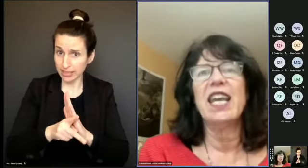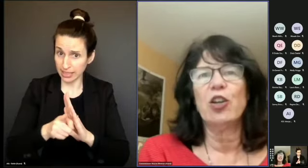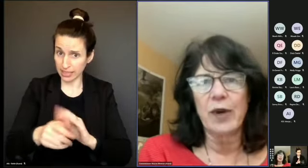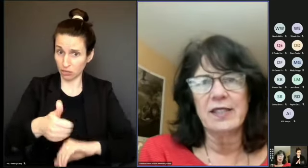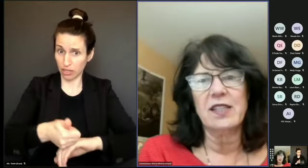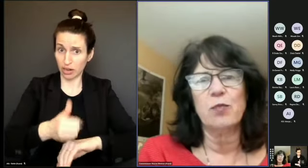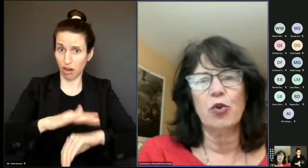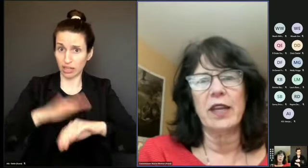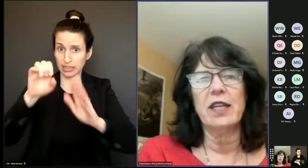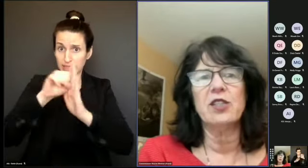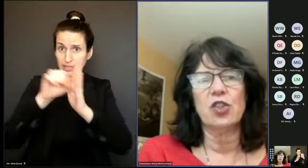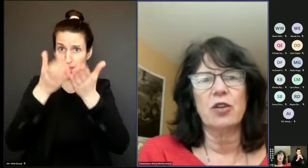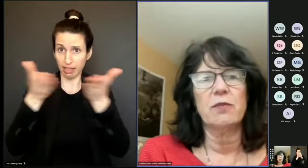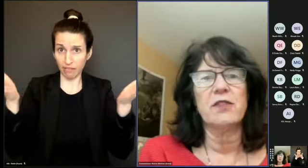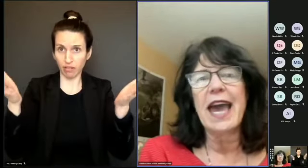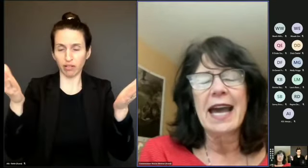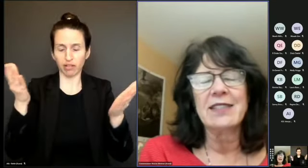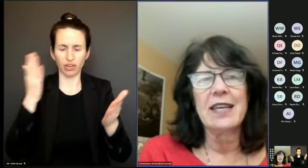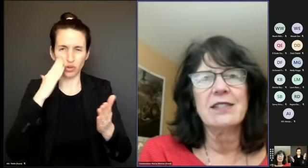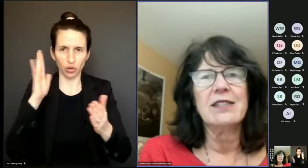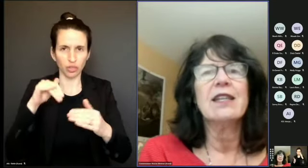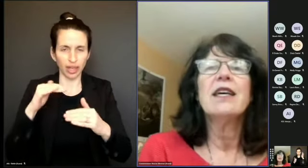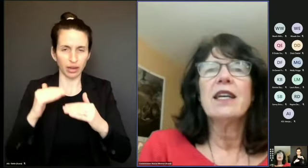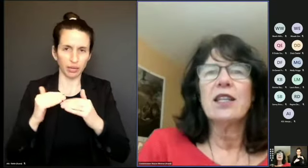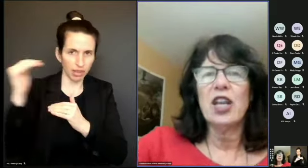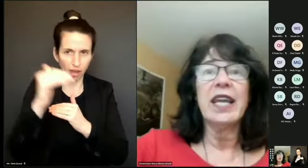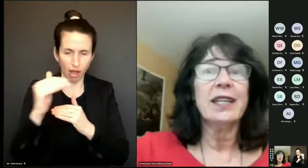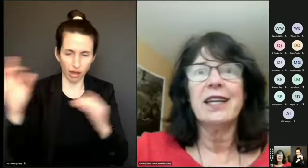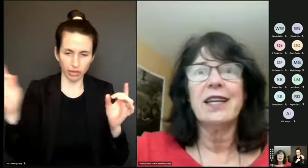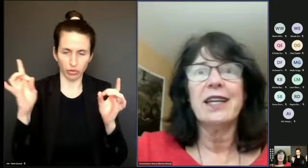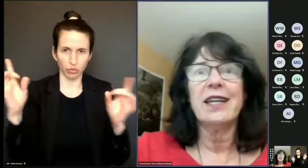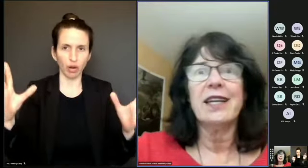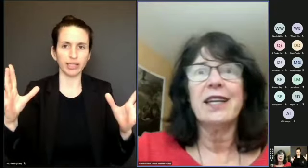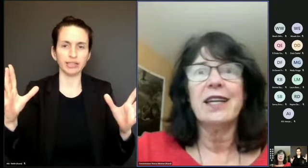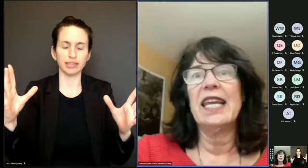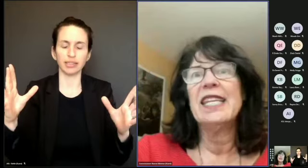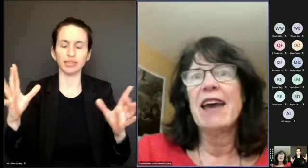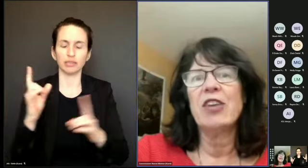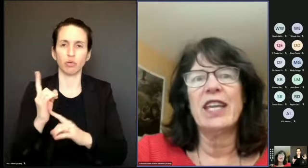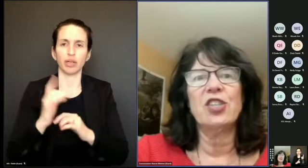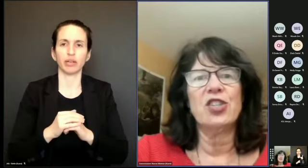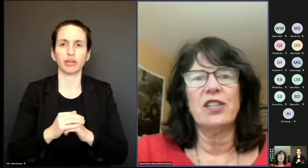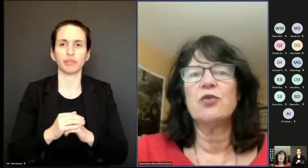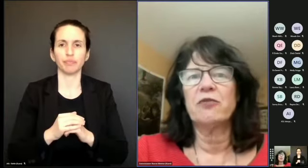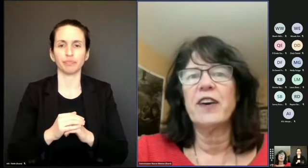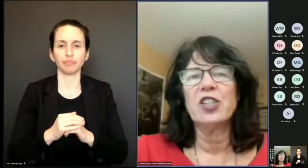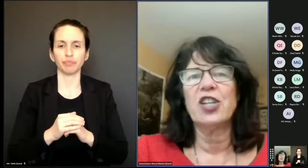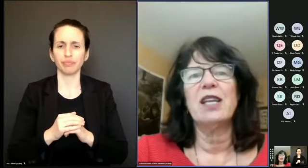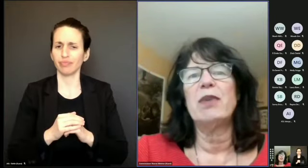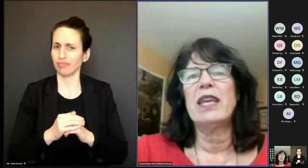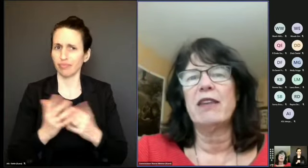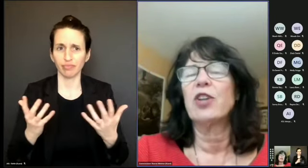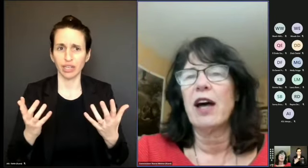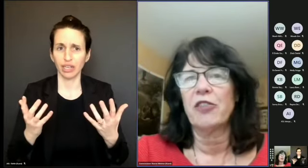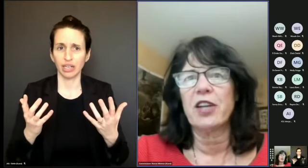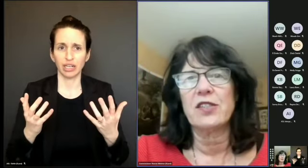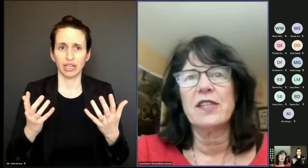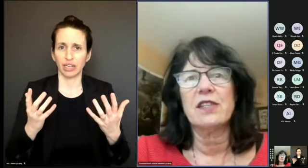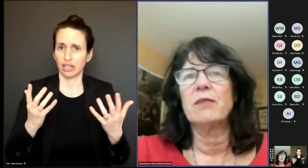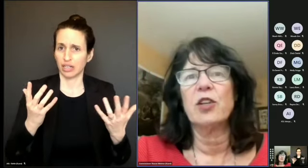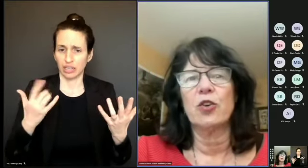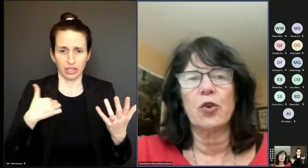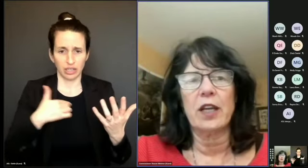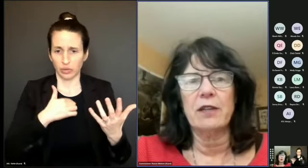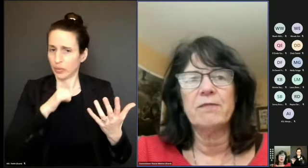we're beyond a crisis point in terms of access and understanding and navigation to a functioning behavioral